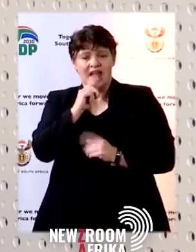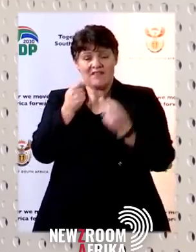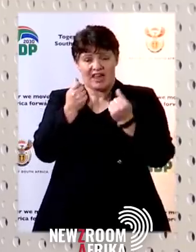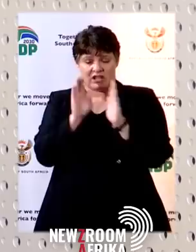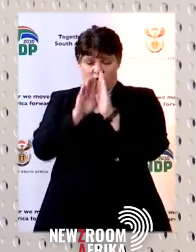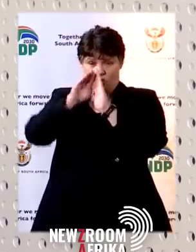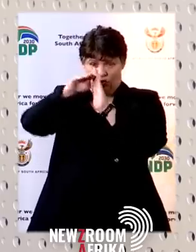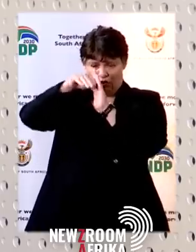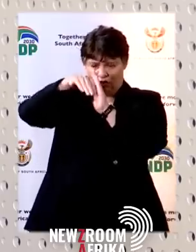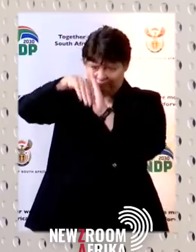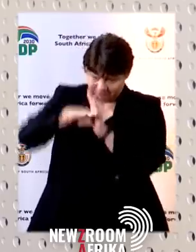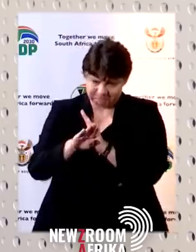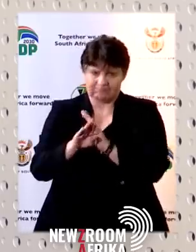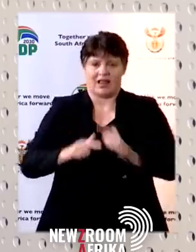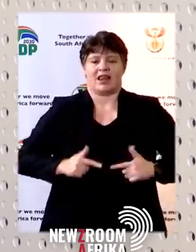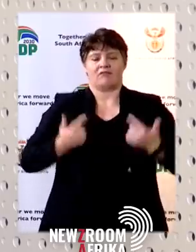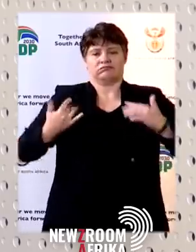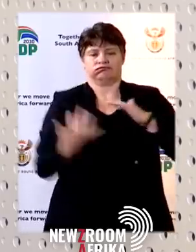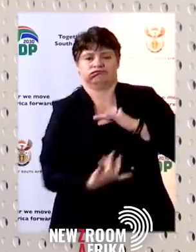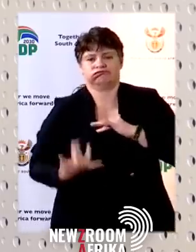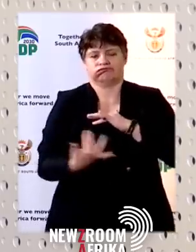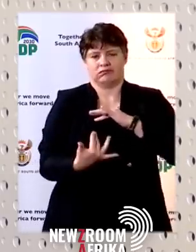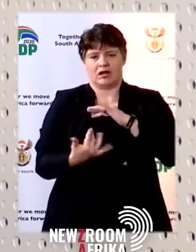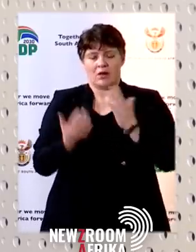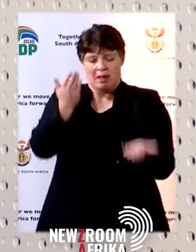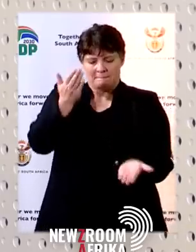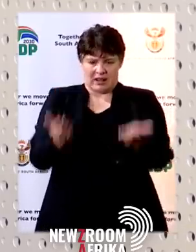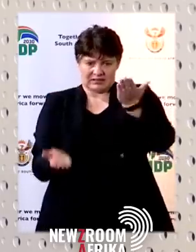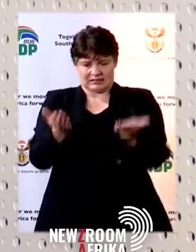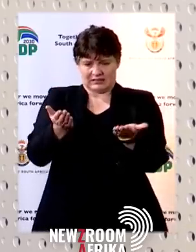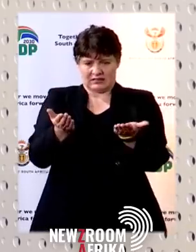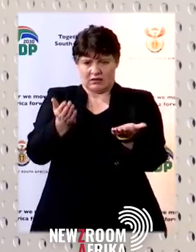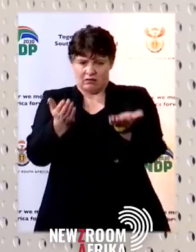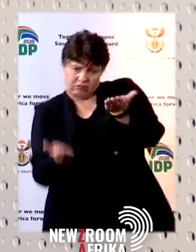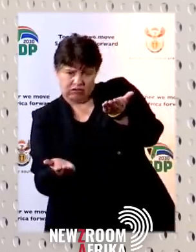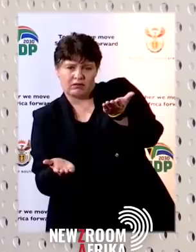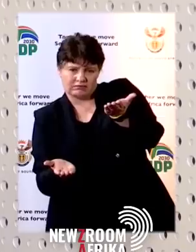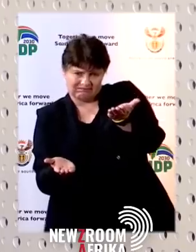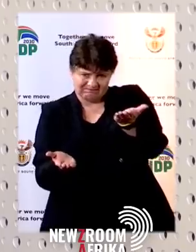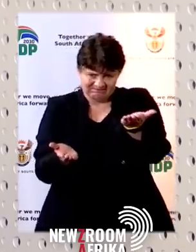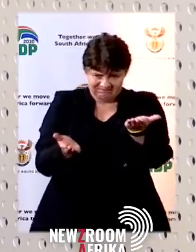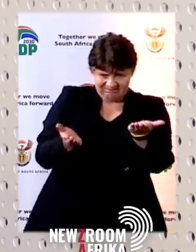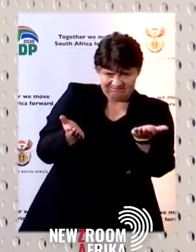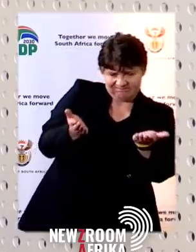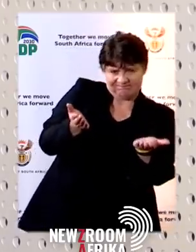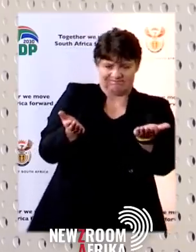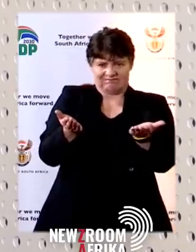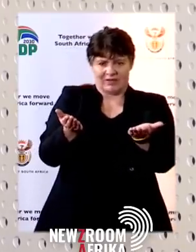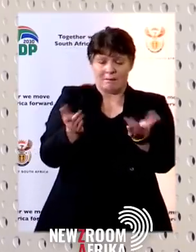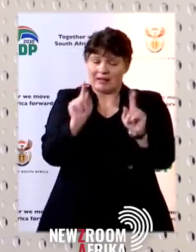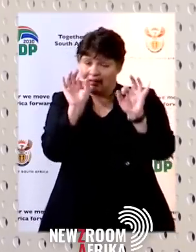system and will utilize the combined balance sheet of the country in a careful but